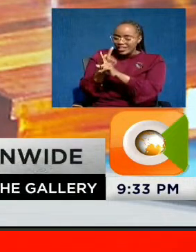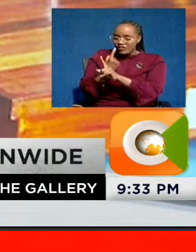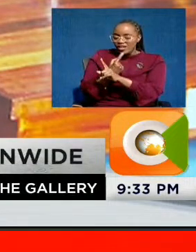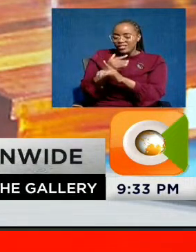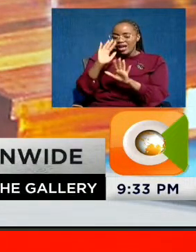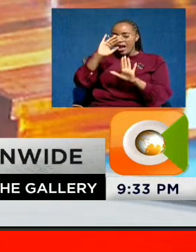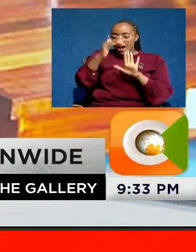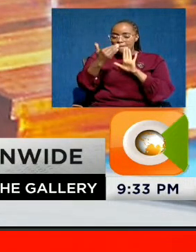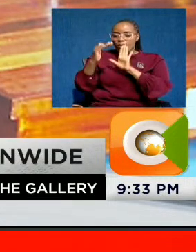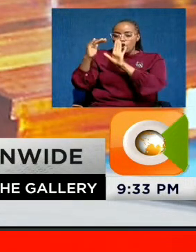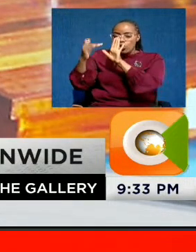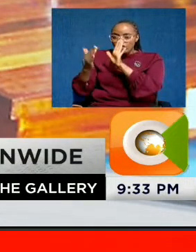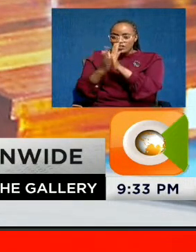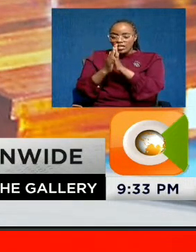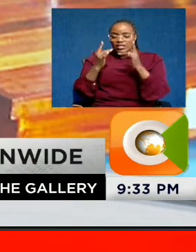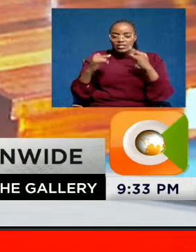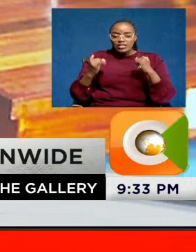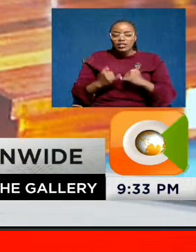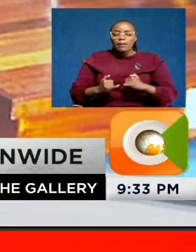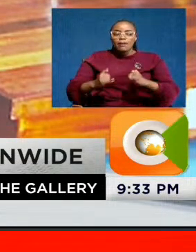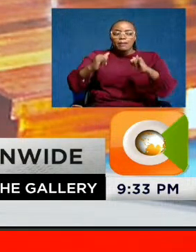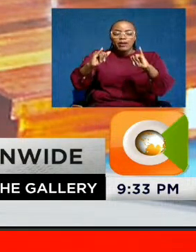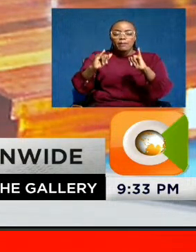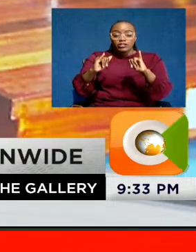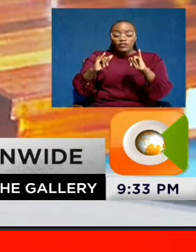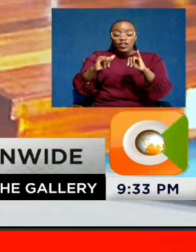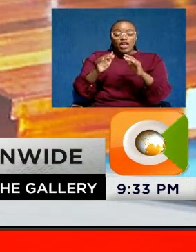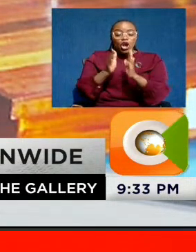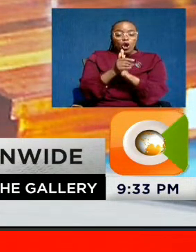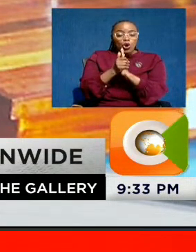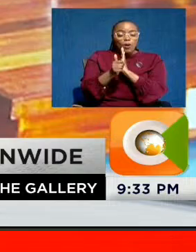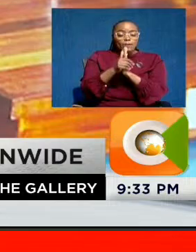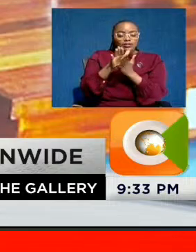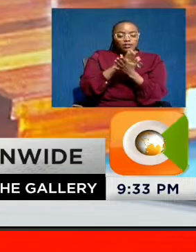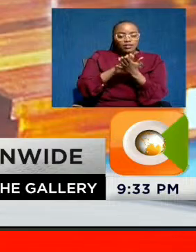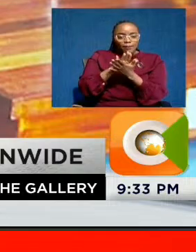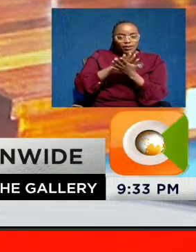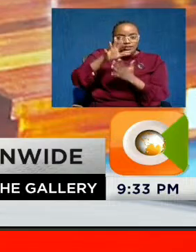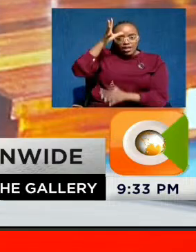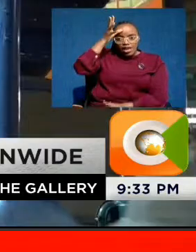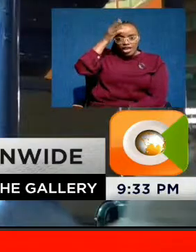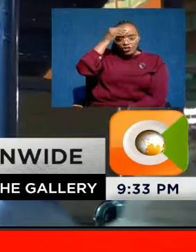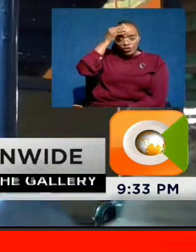ensure the successful implementation of the competency-based education.